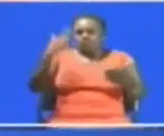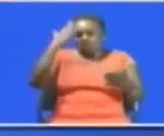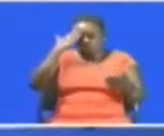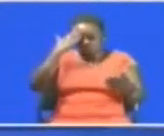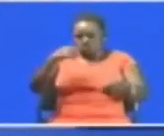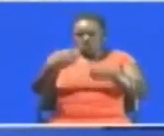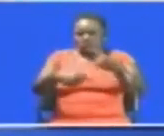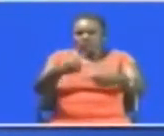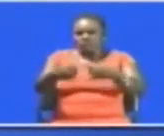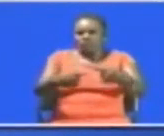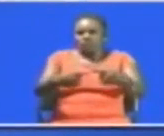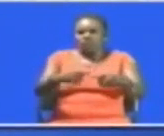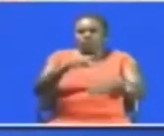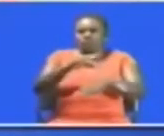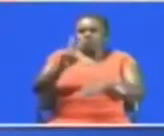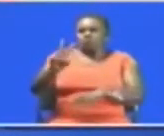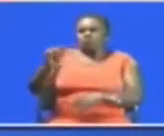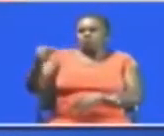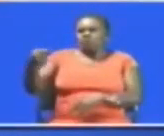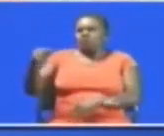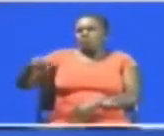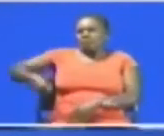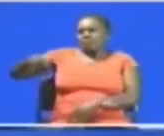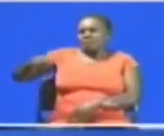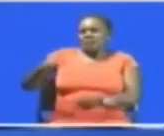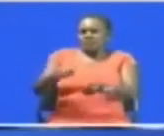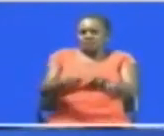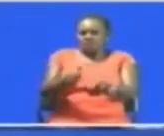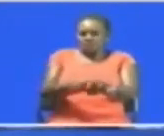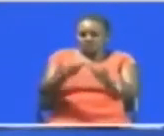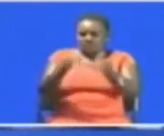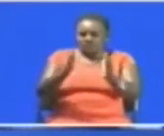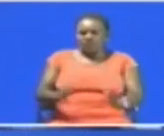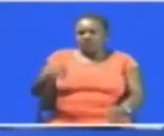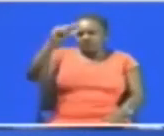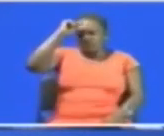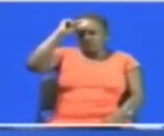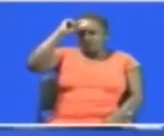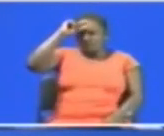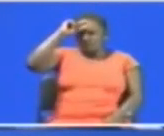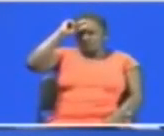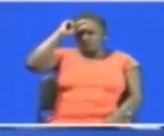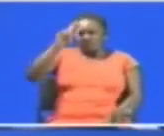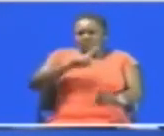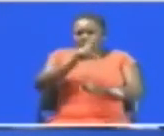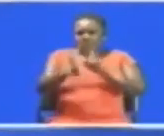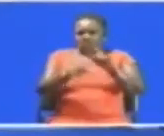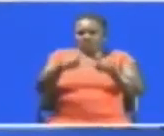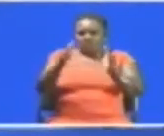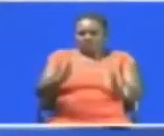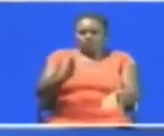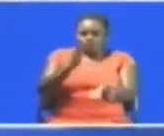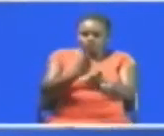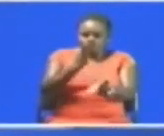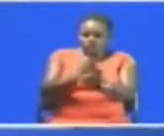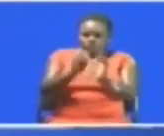tell. On the progress made on the purchase of 2 million bags of maize from eligible farmers, the government is currently vetting farmers to establish